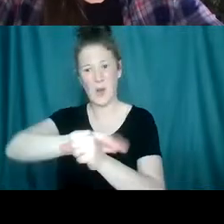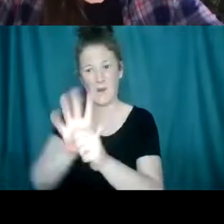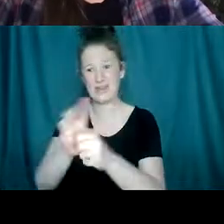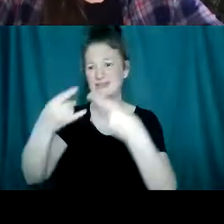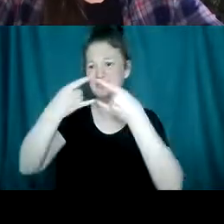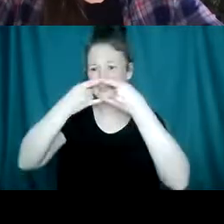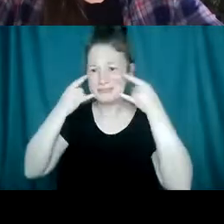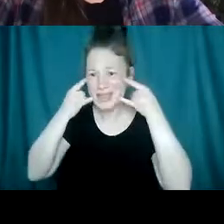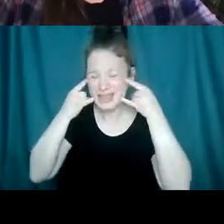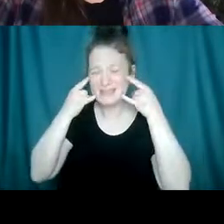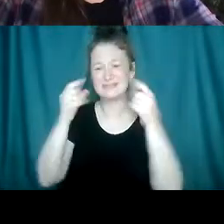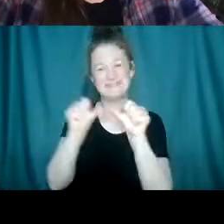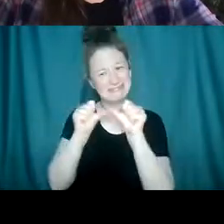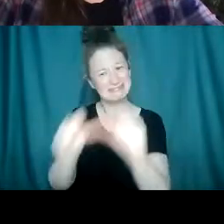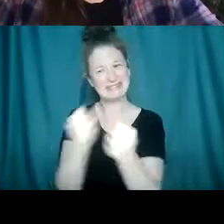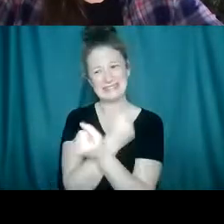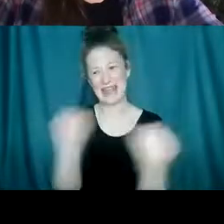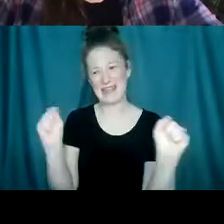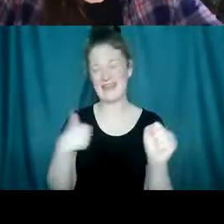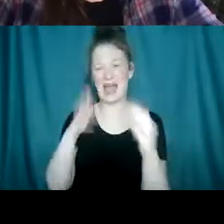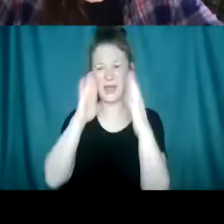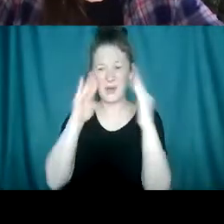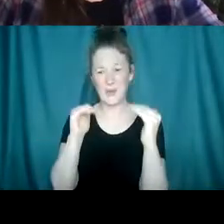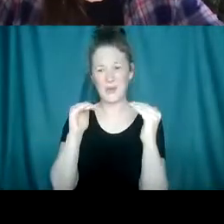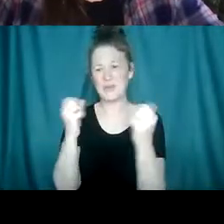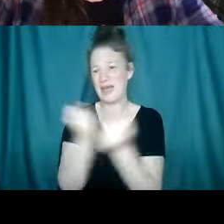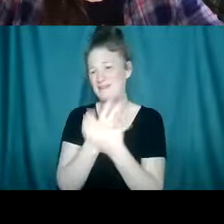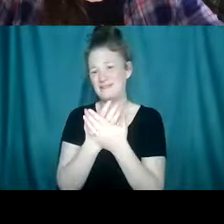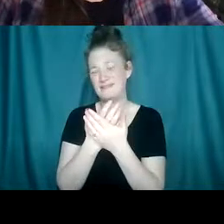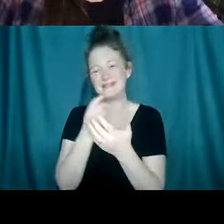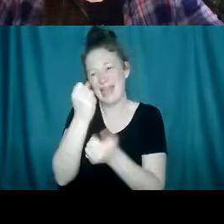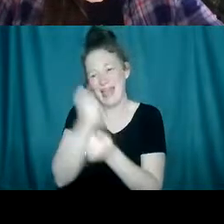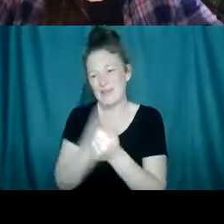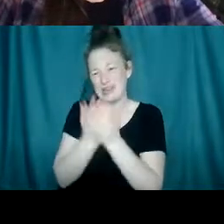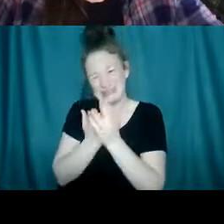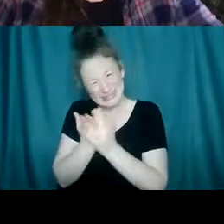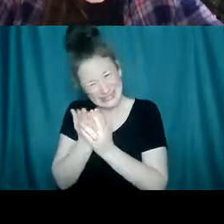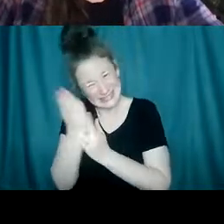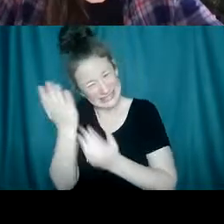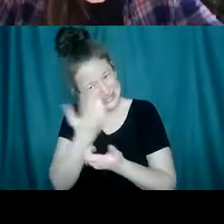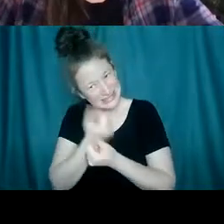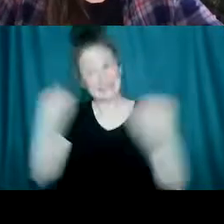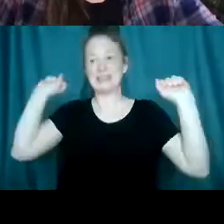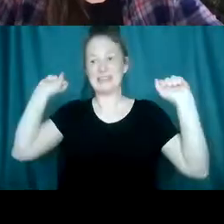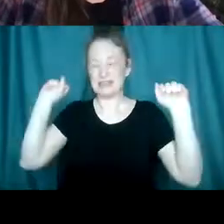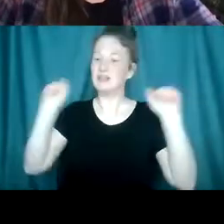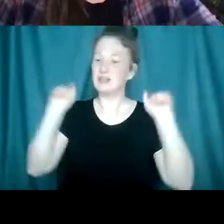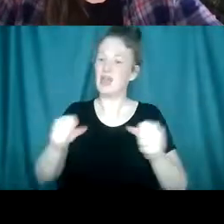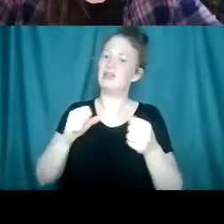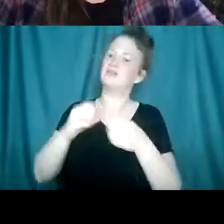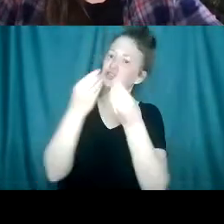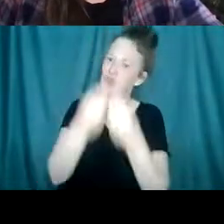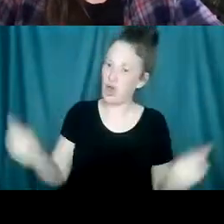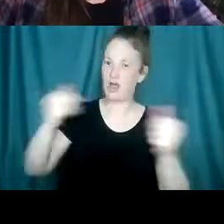stay safe. I hope everybody gets through this, and then we can solve global warming together. Yes, I hope it's